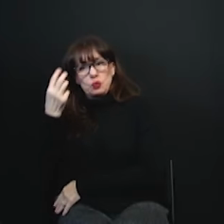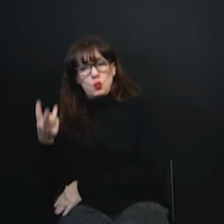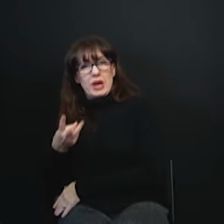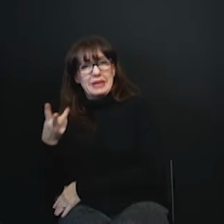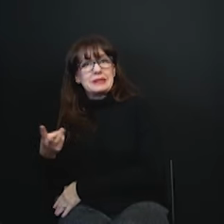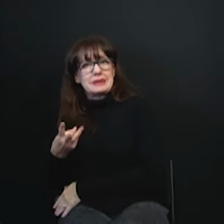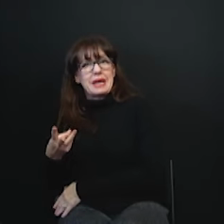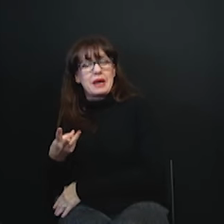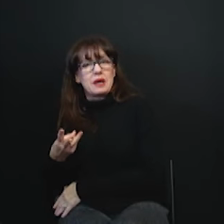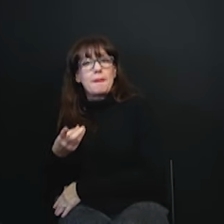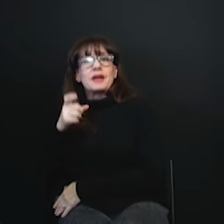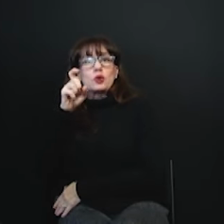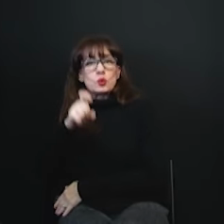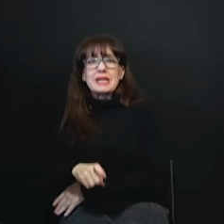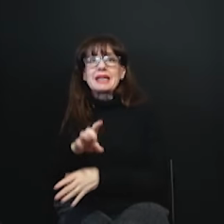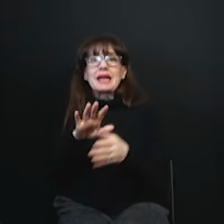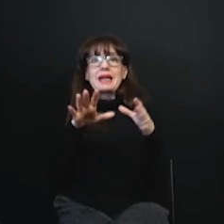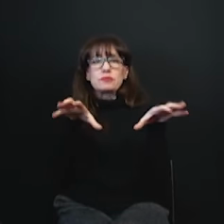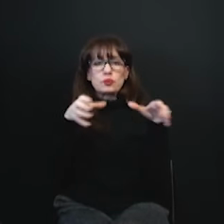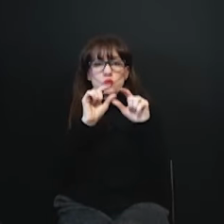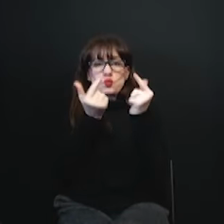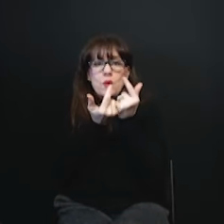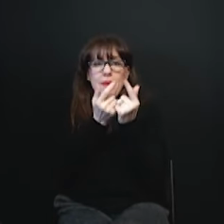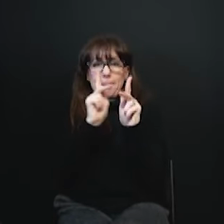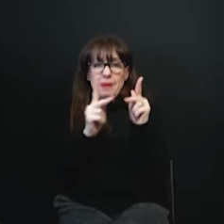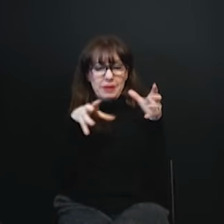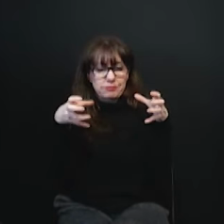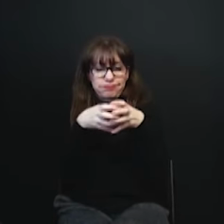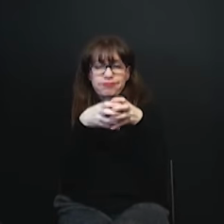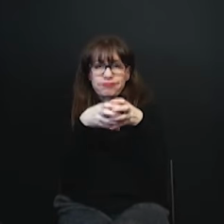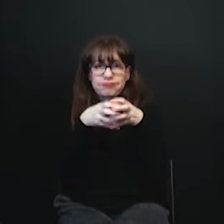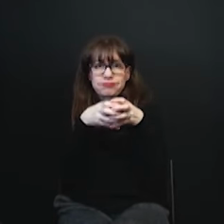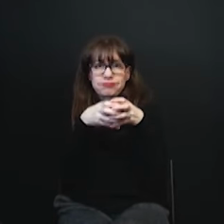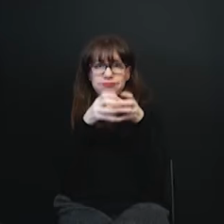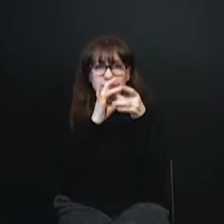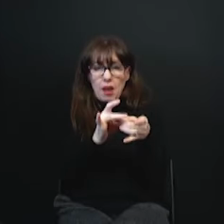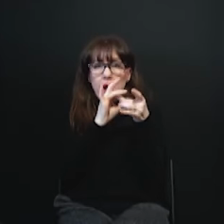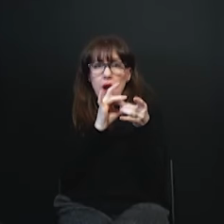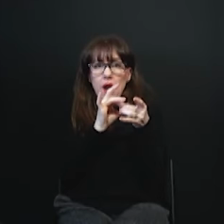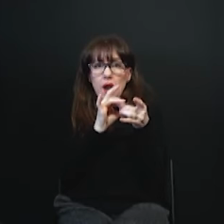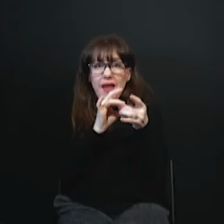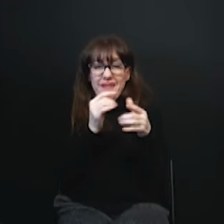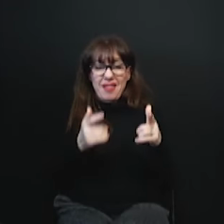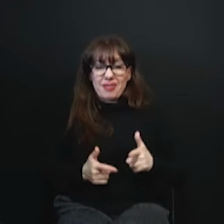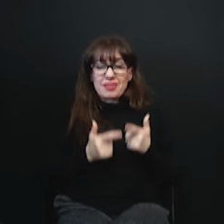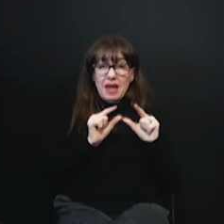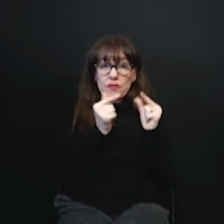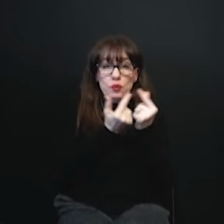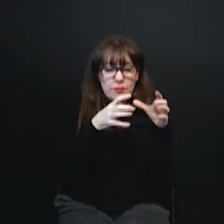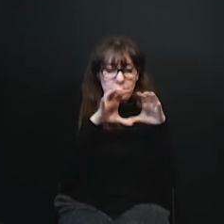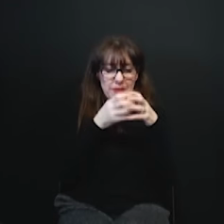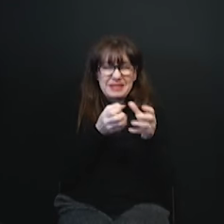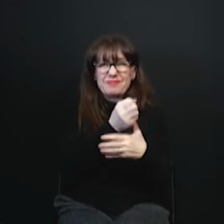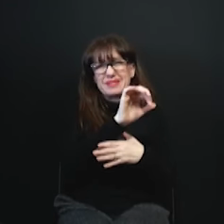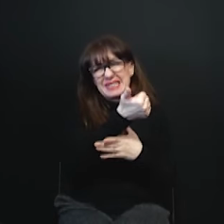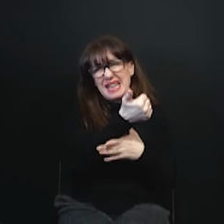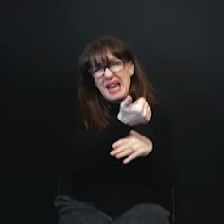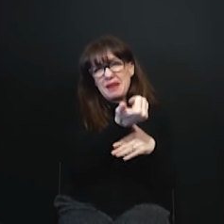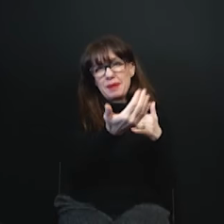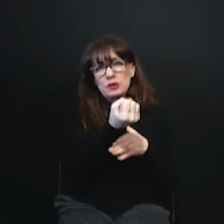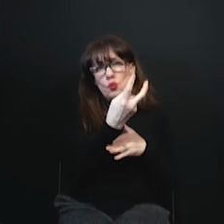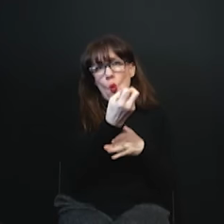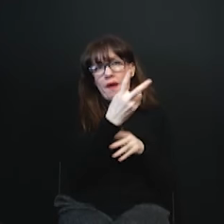you need a community of people that you are tight with. You need a group of people. And our life groups are 10 to 12 folks, a group